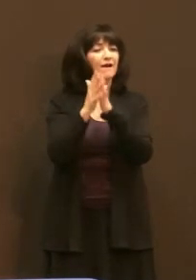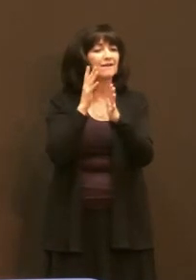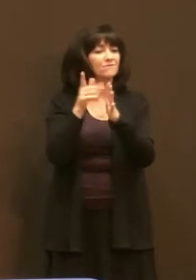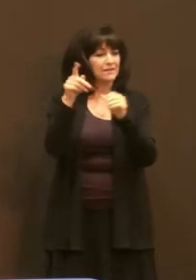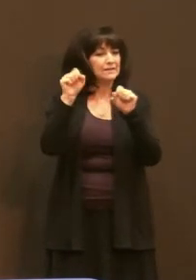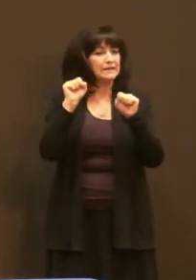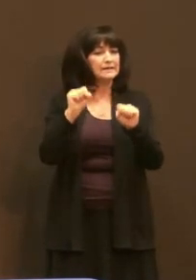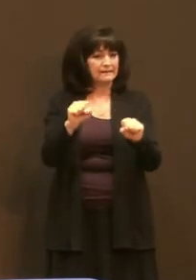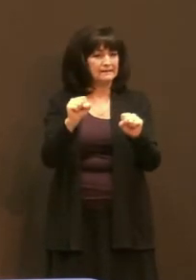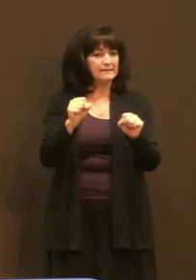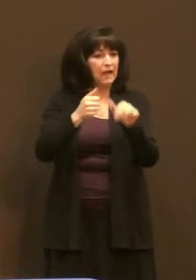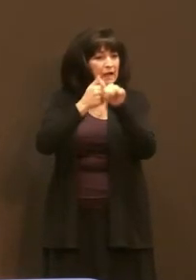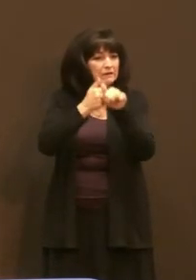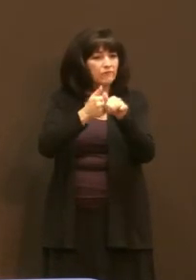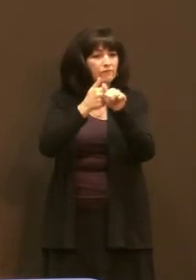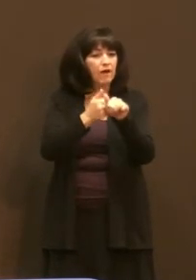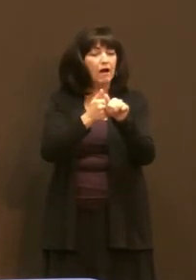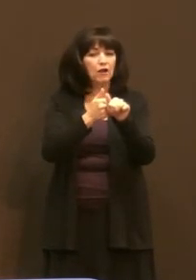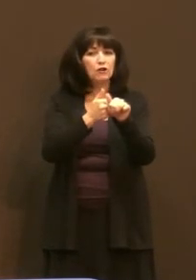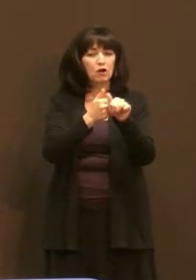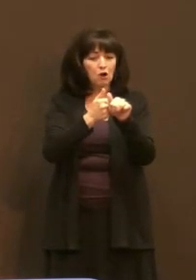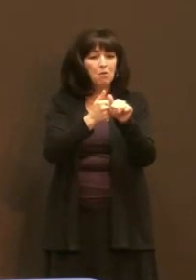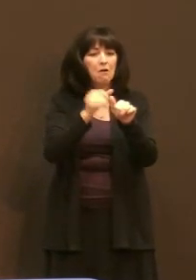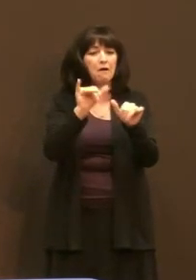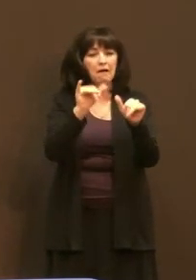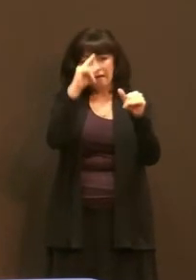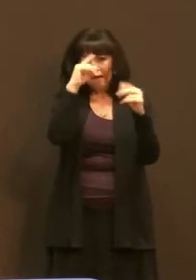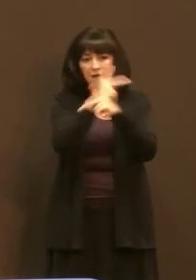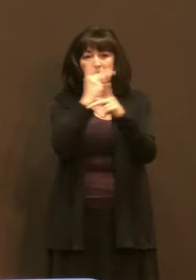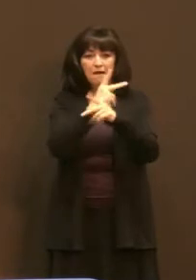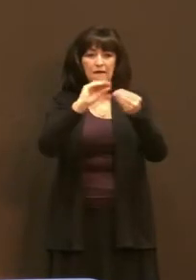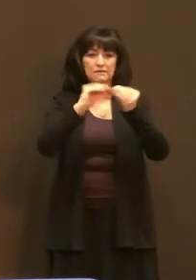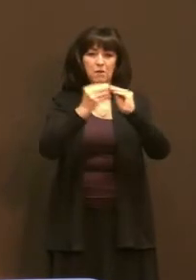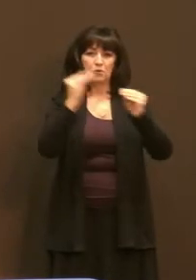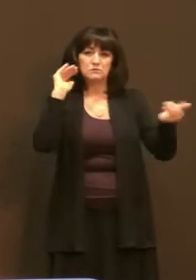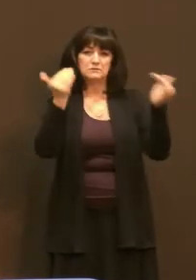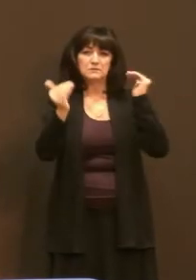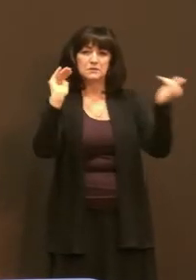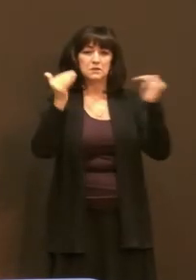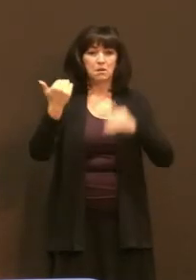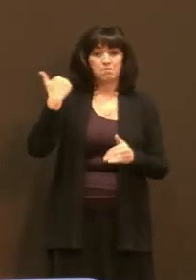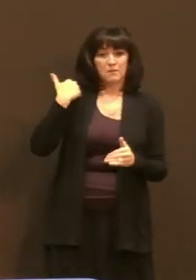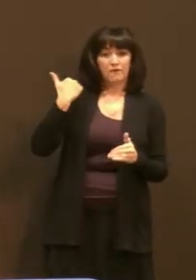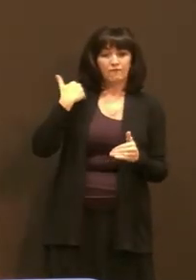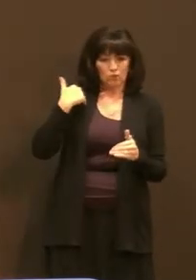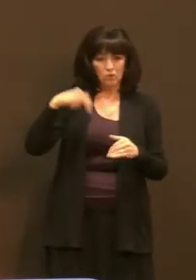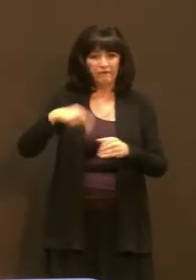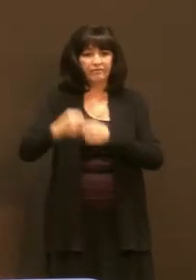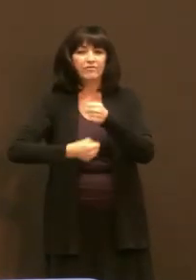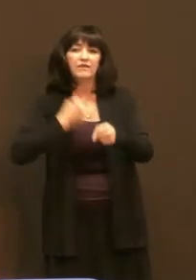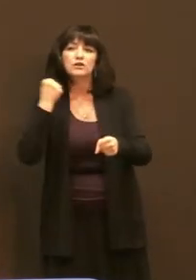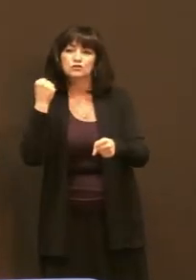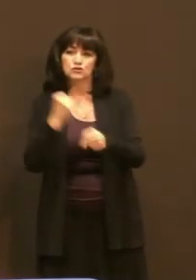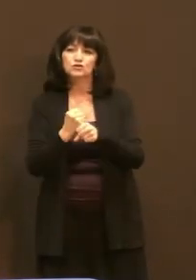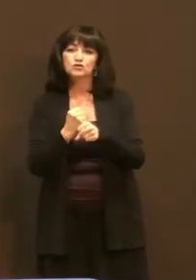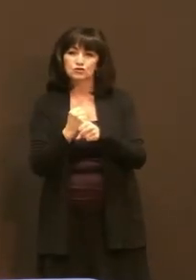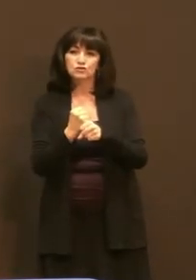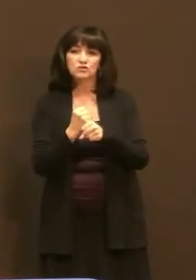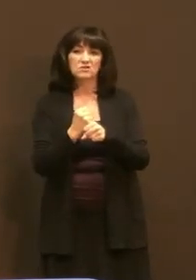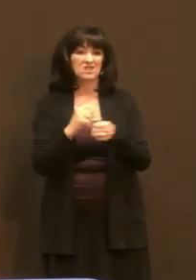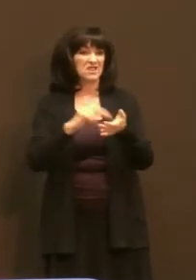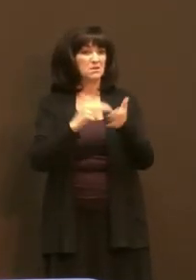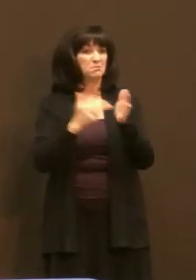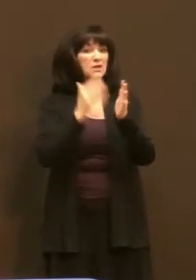traffic across our state is down 70%, and we believe that that's having a very positive impact on the health